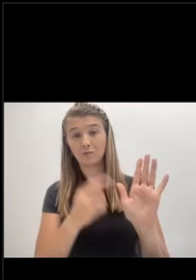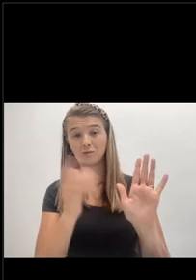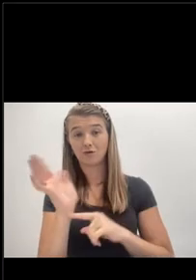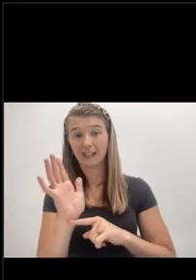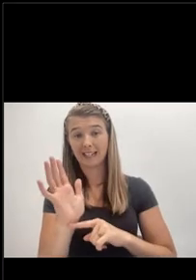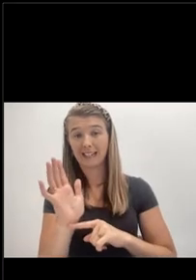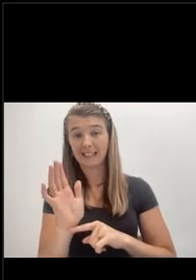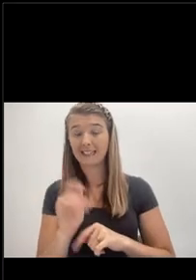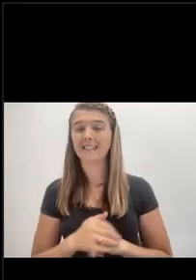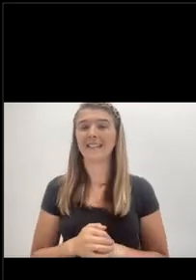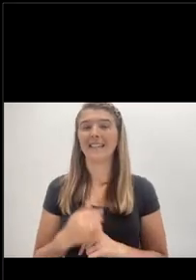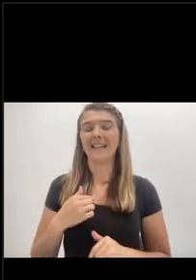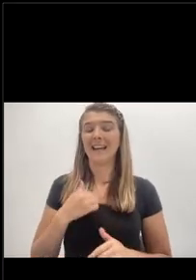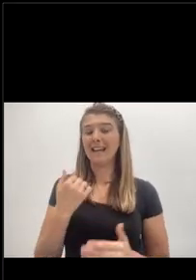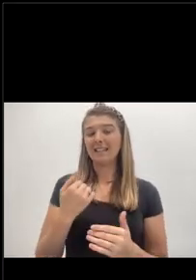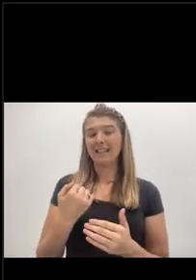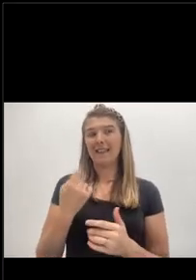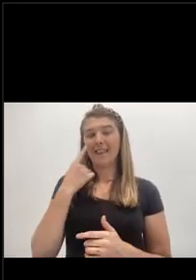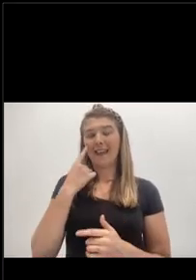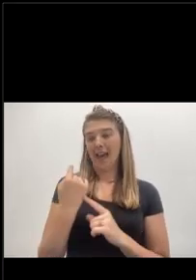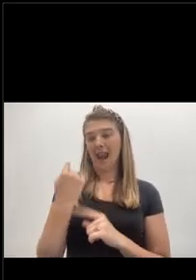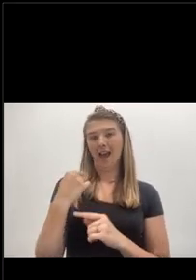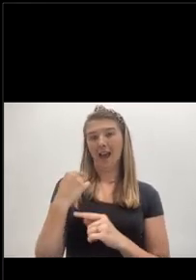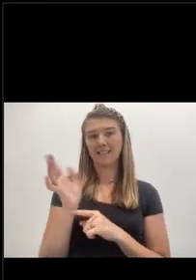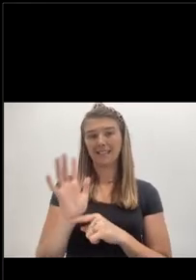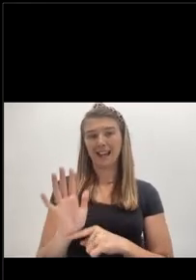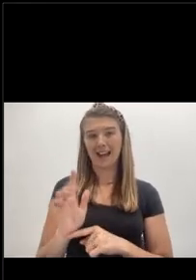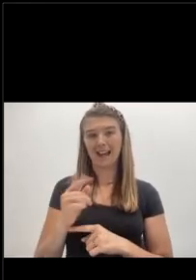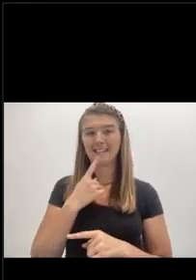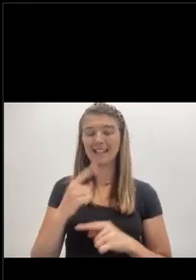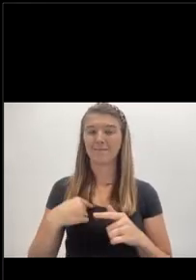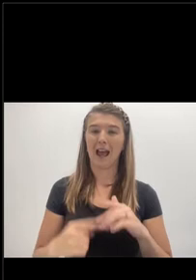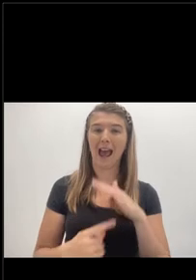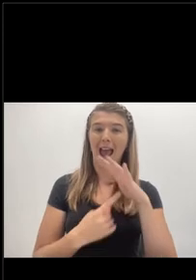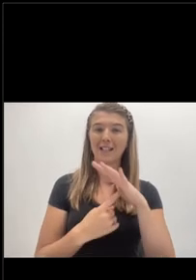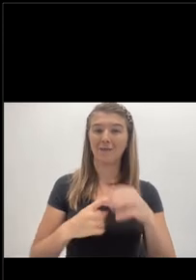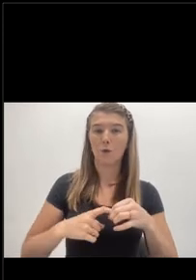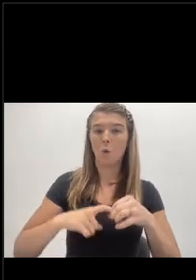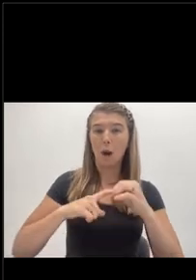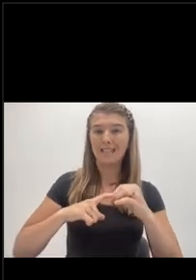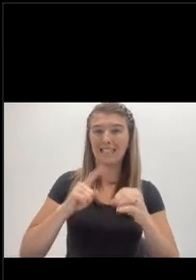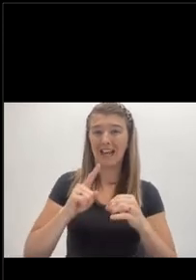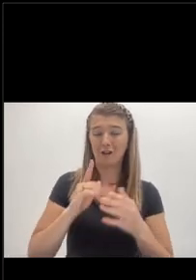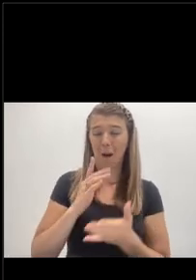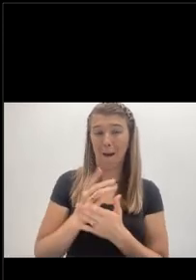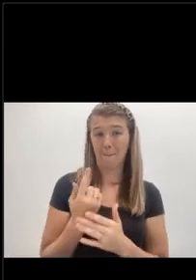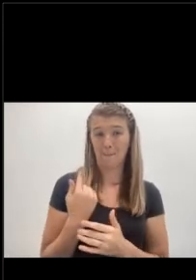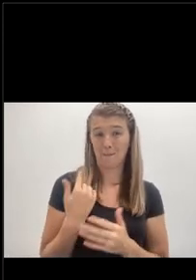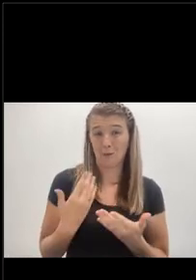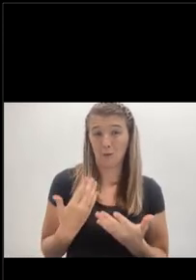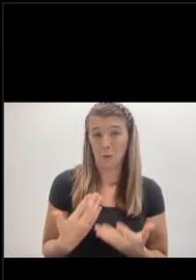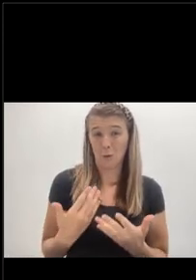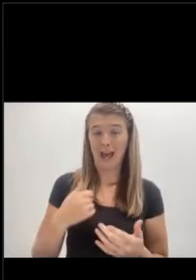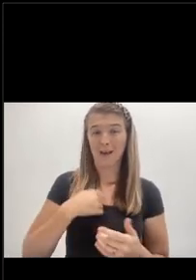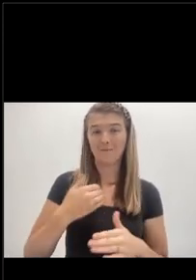I suppose on that final slide that we saw there, it said I was head of quality. My job title changed literally minutes ago. I'm the head of technical